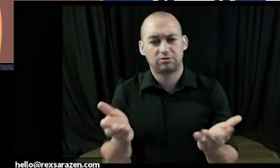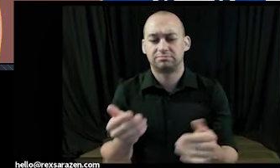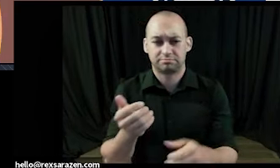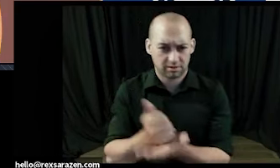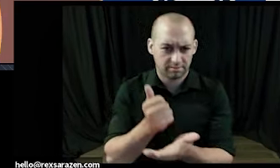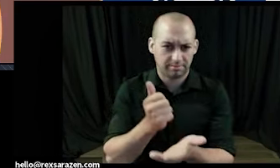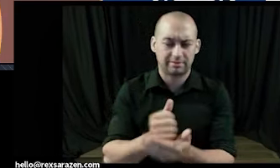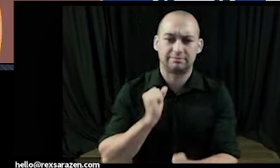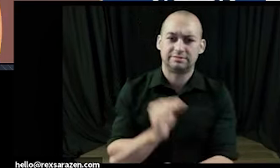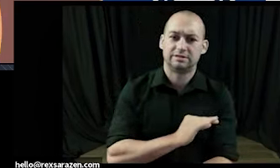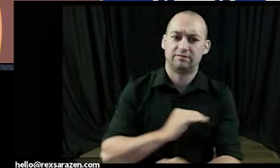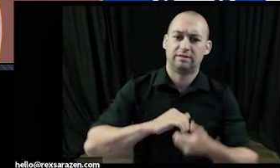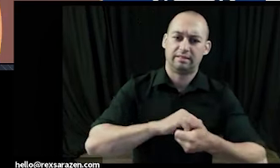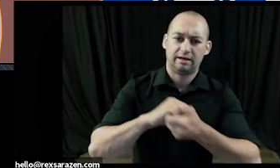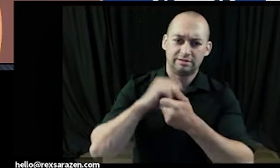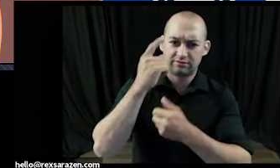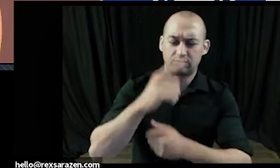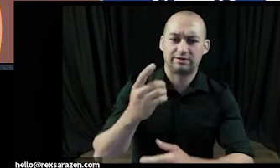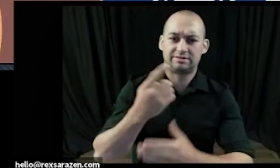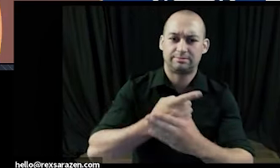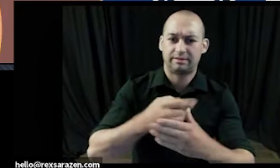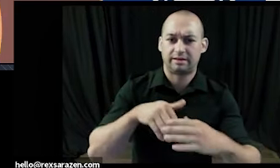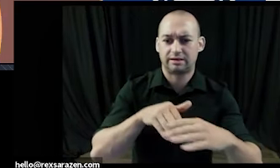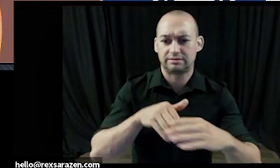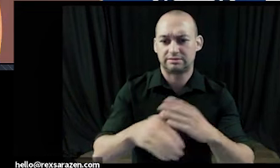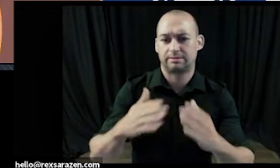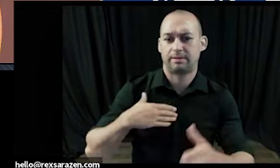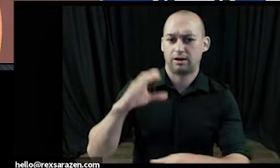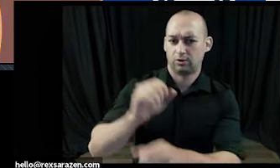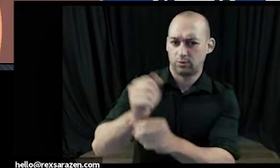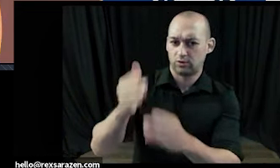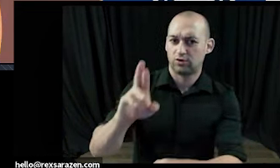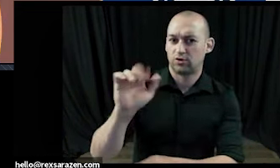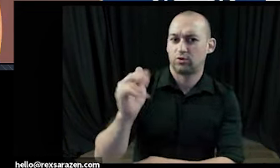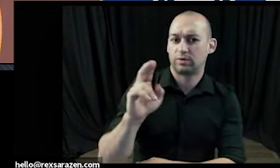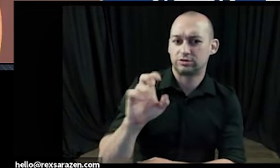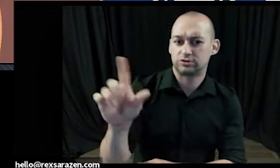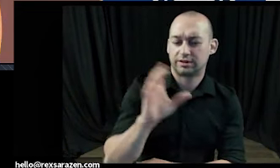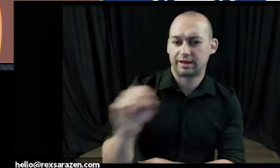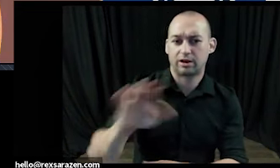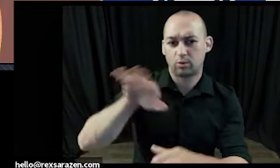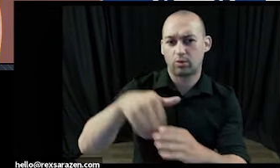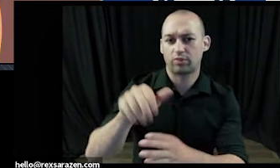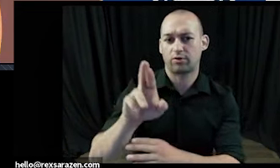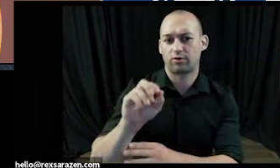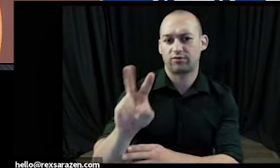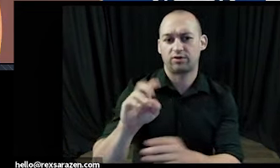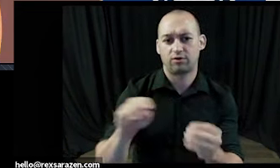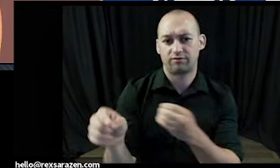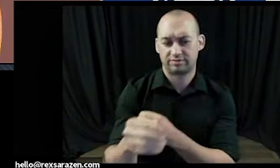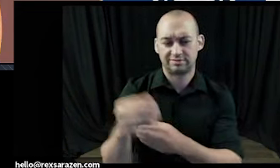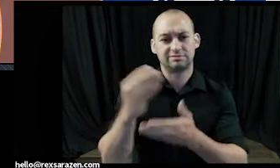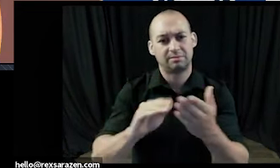Alliance for Disability Access volunteers, my colleague Rachel, and also the entire ROV office and some other